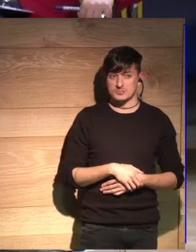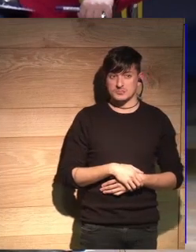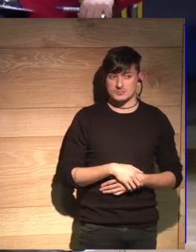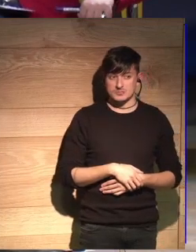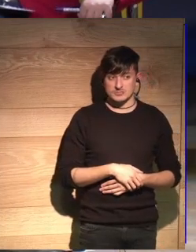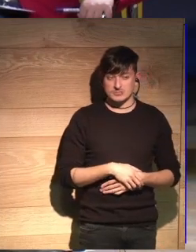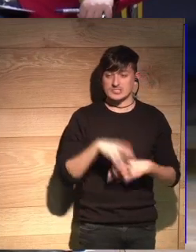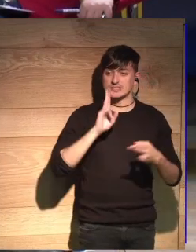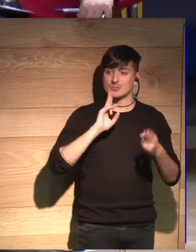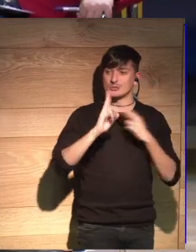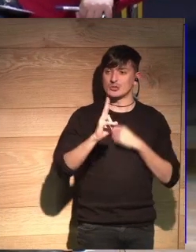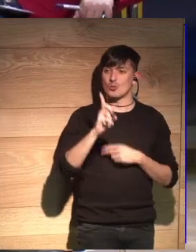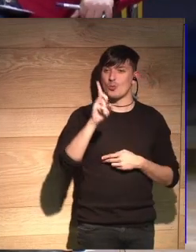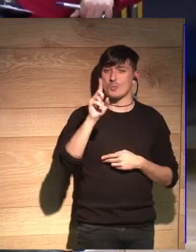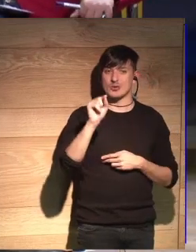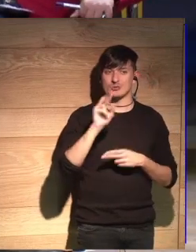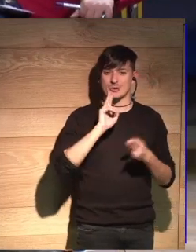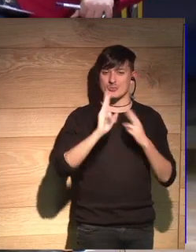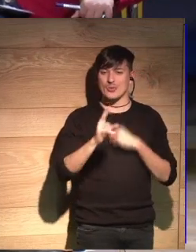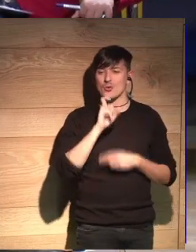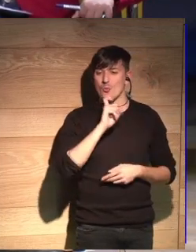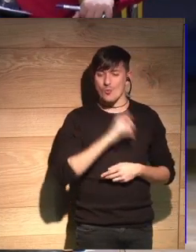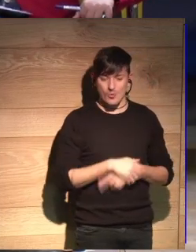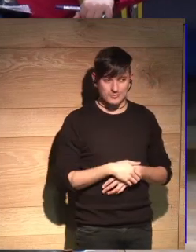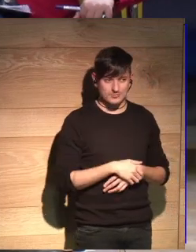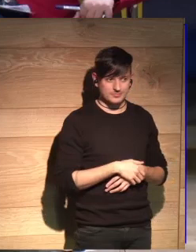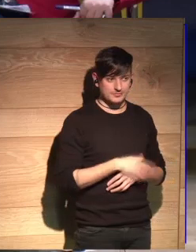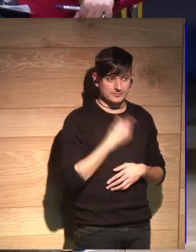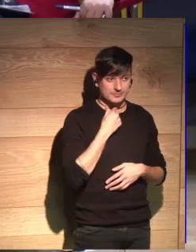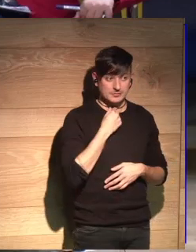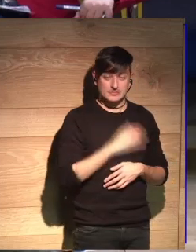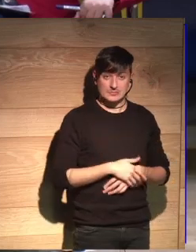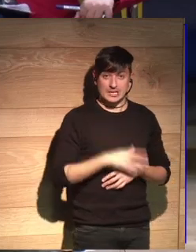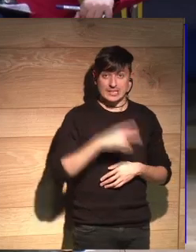sin. Let's see how you answer that in 1 minute.